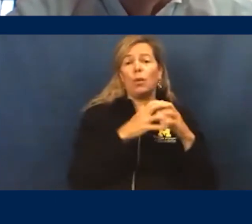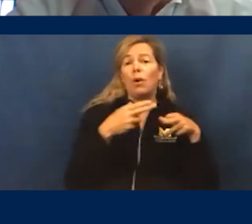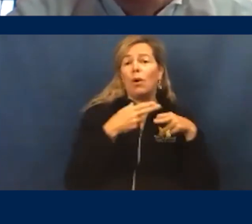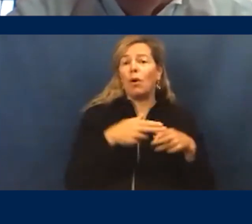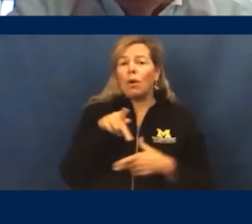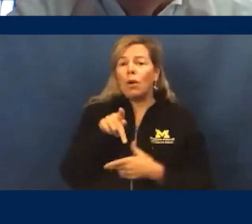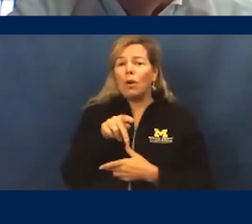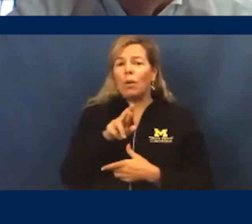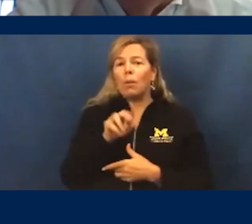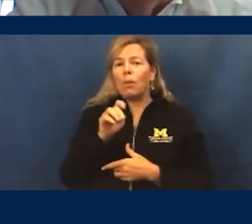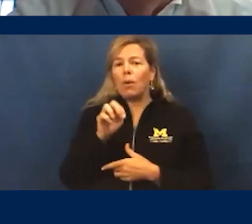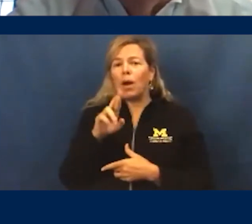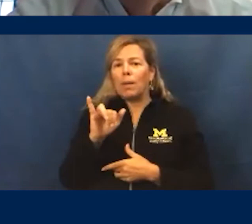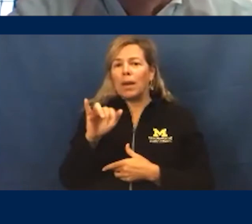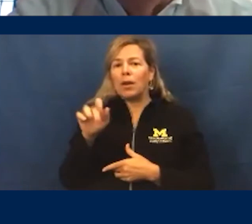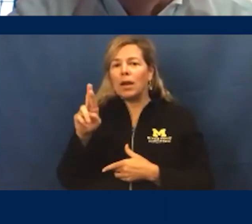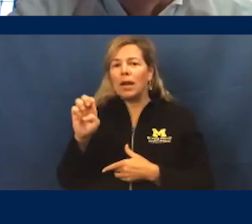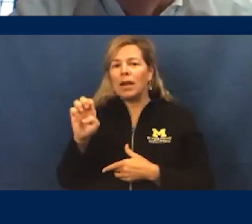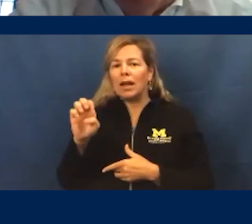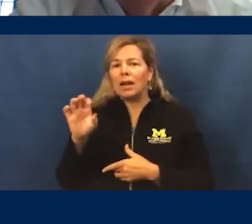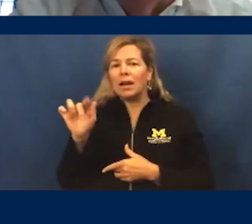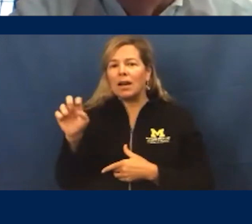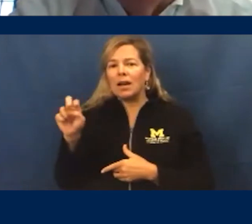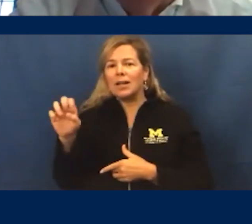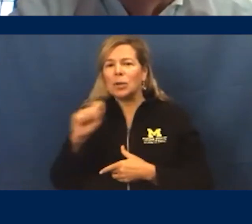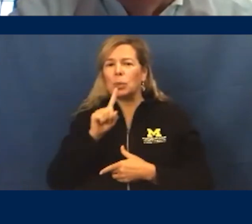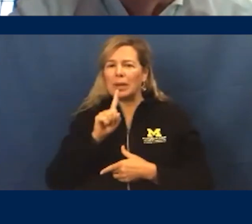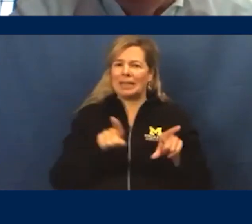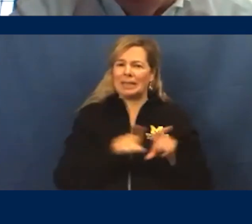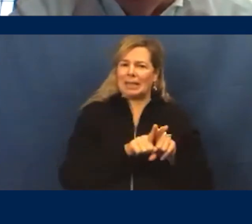like the lab testing group, has been the other early focus of